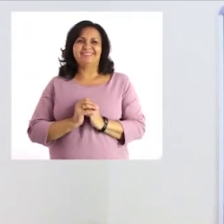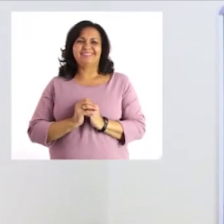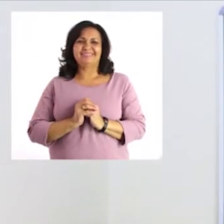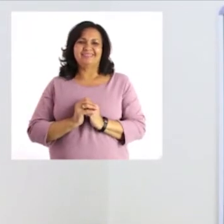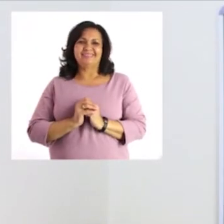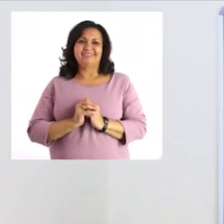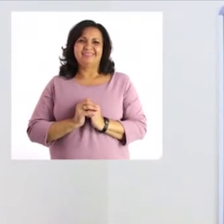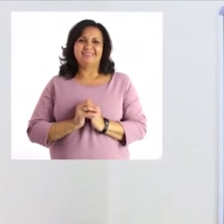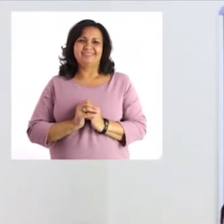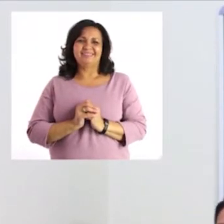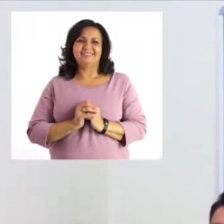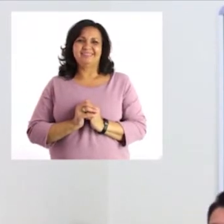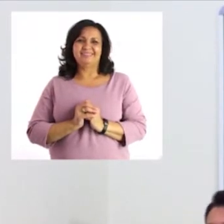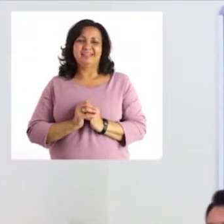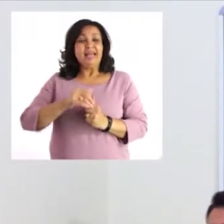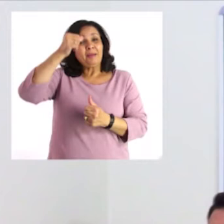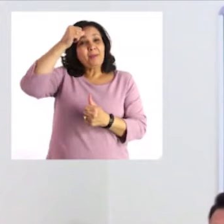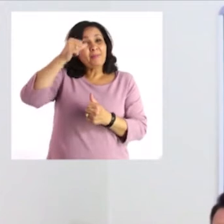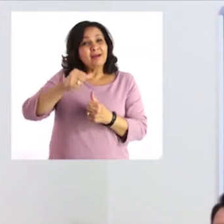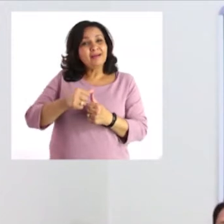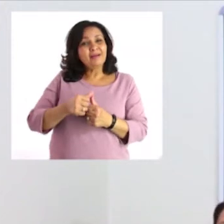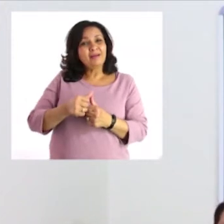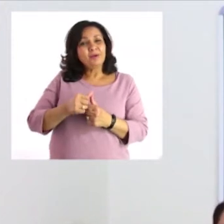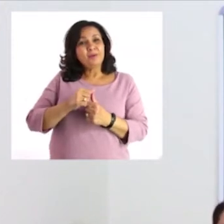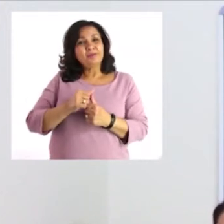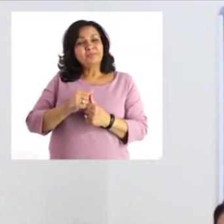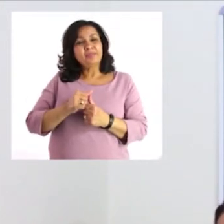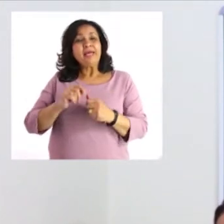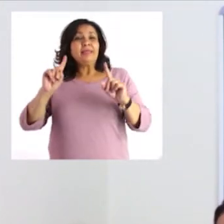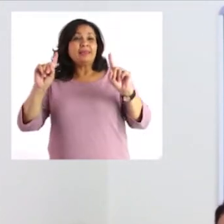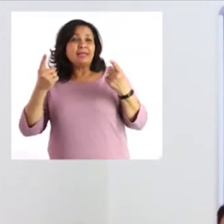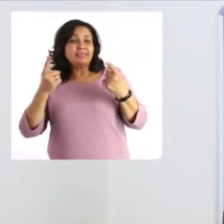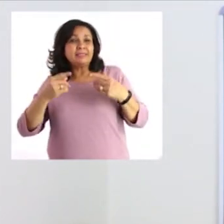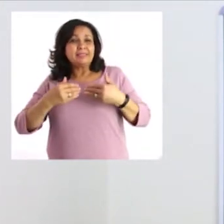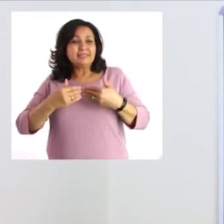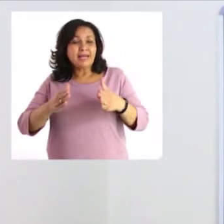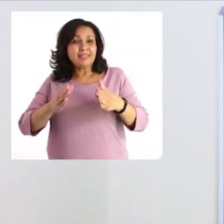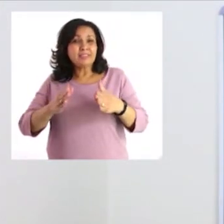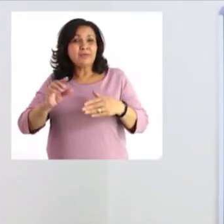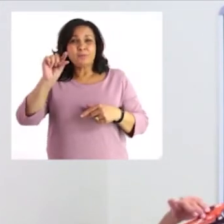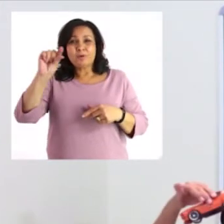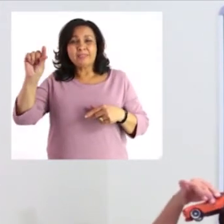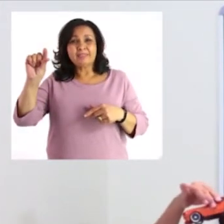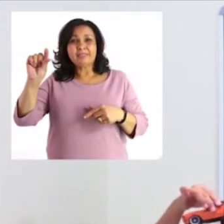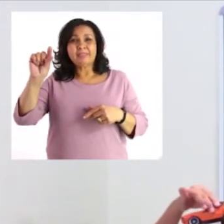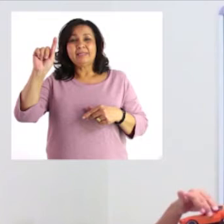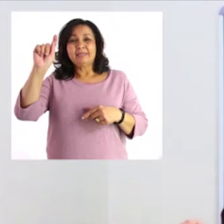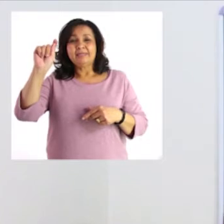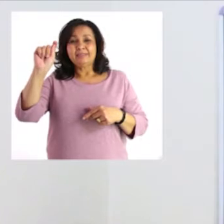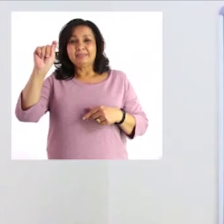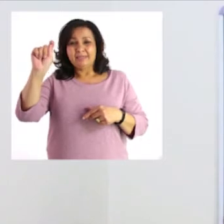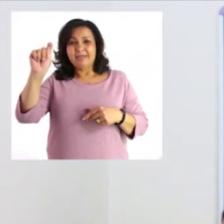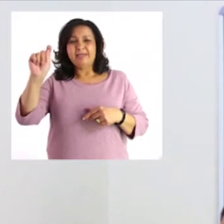middle of the line. Let's remember, we said things that start with the letter T. For example, a